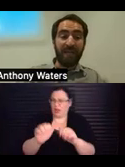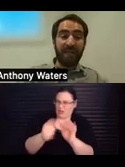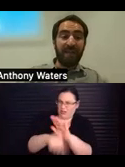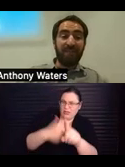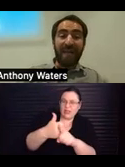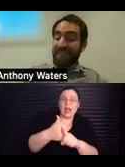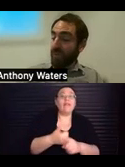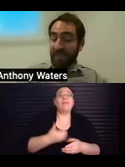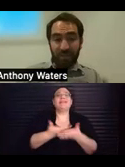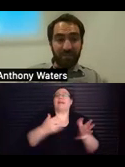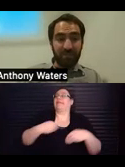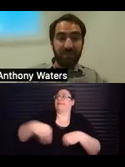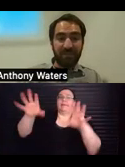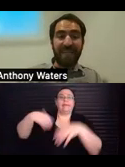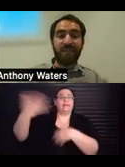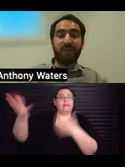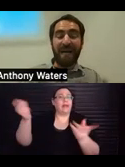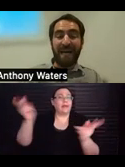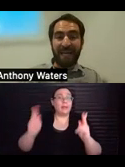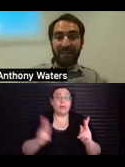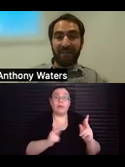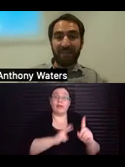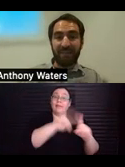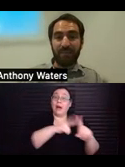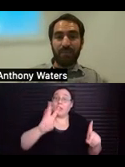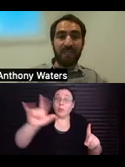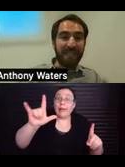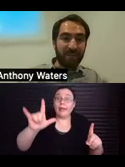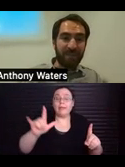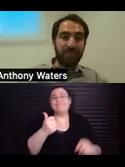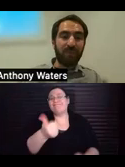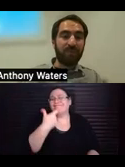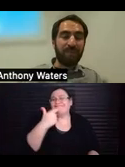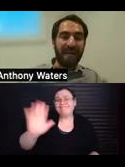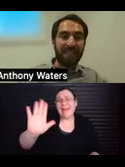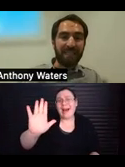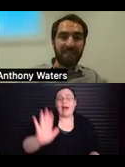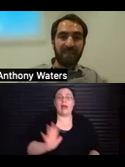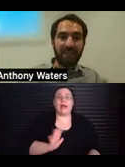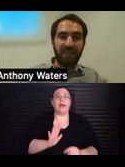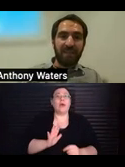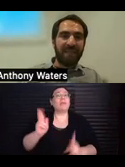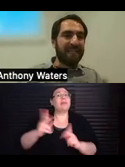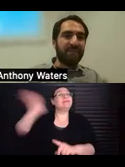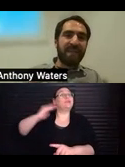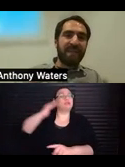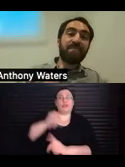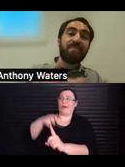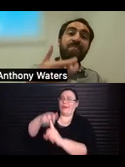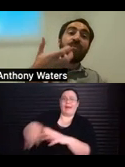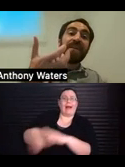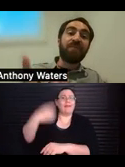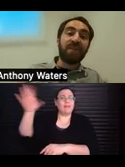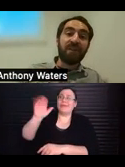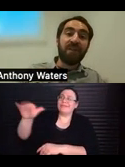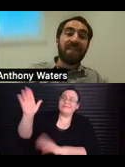away, filing a will, saying goodbye, reaching out to people from the past. The kinds of things that